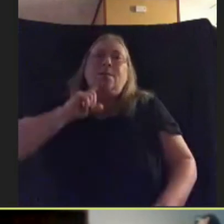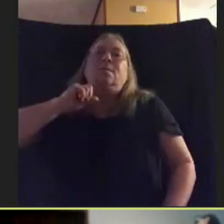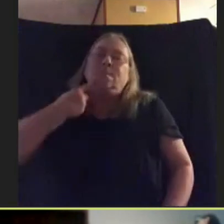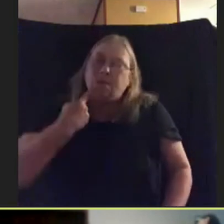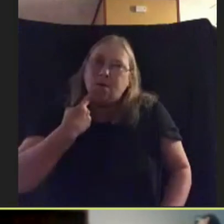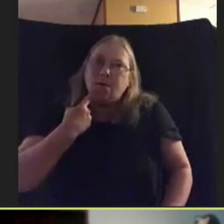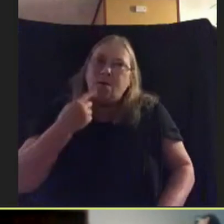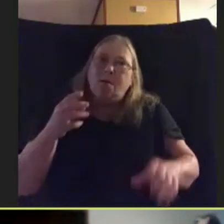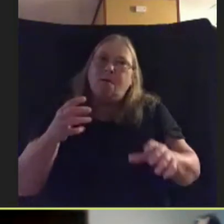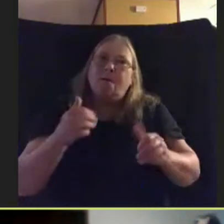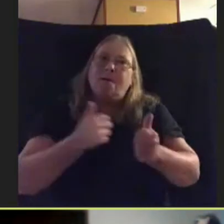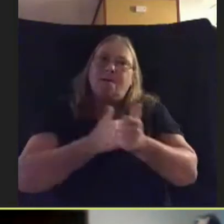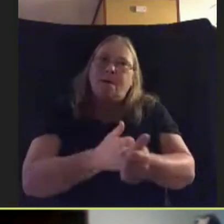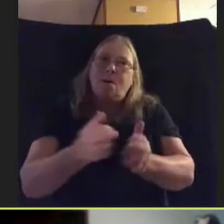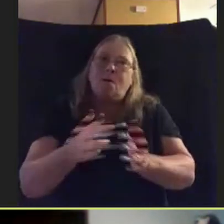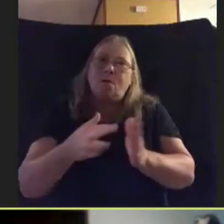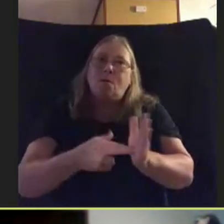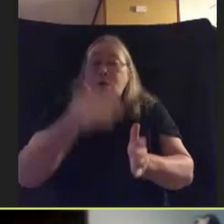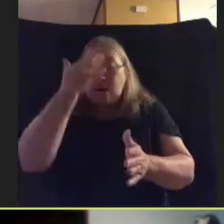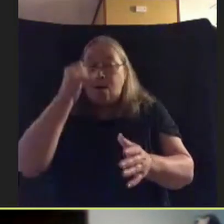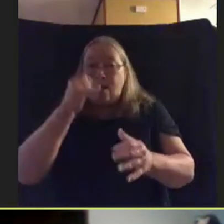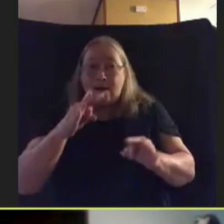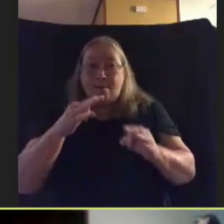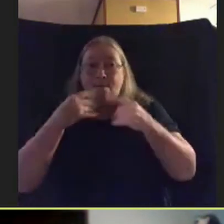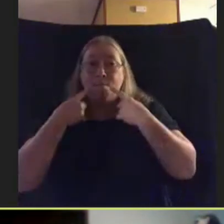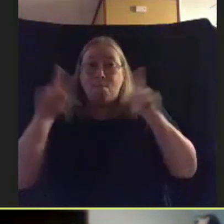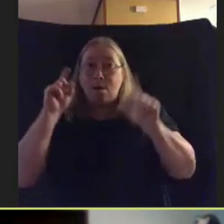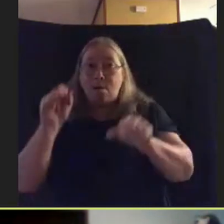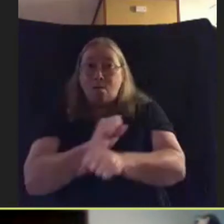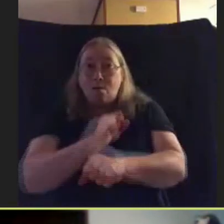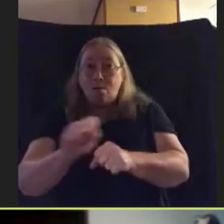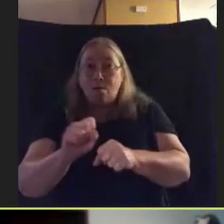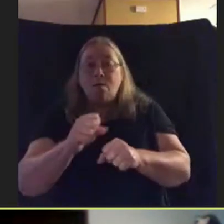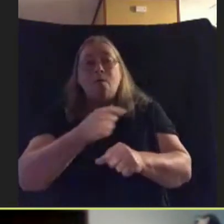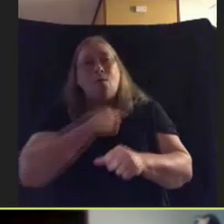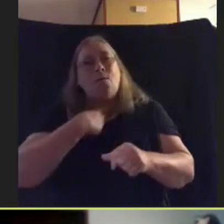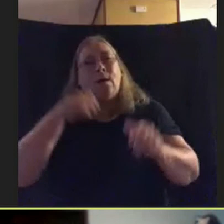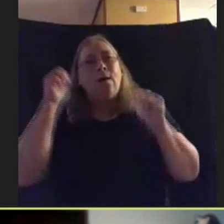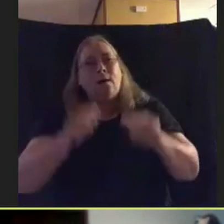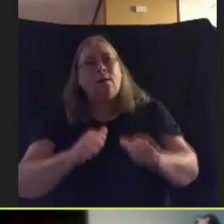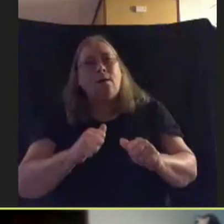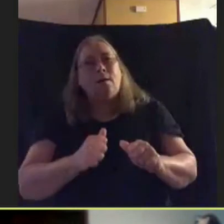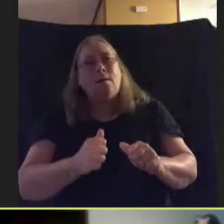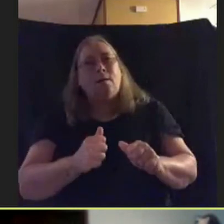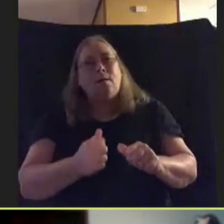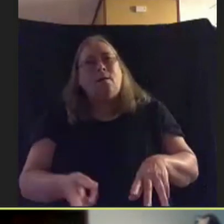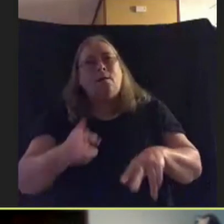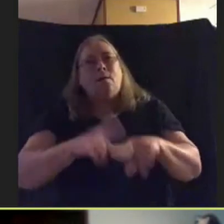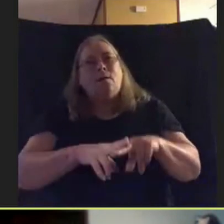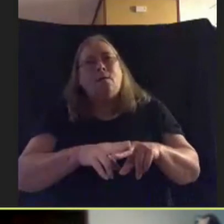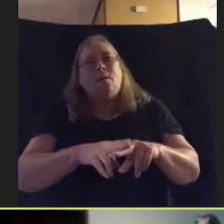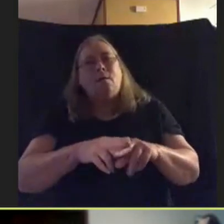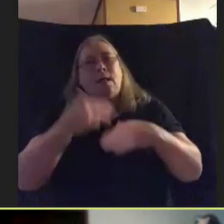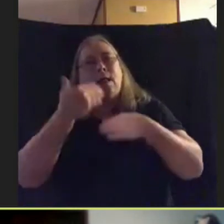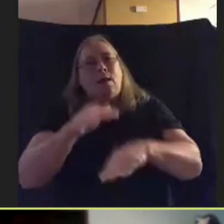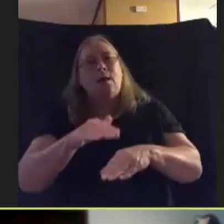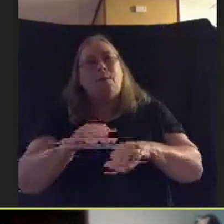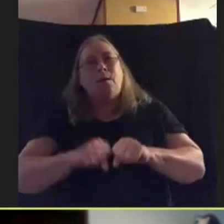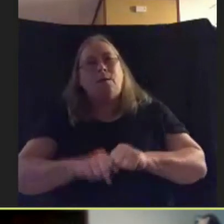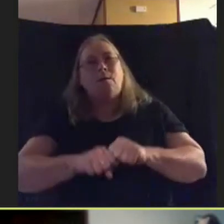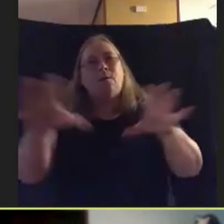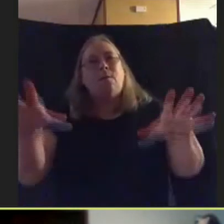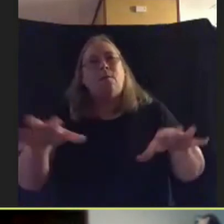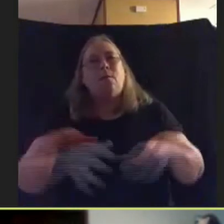things that we know have been working and really redouble our efforts to make sure that we limit transmission until we can